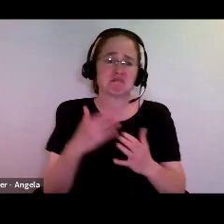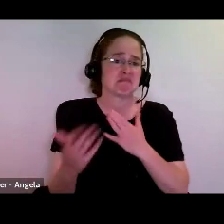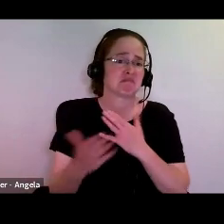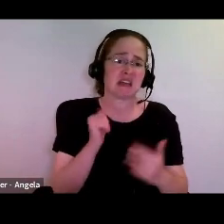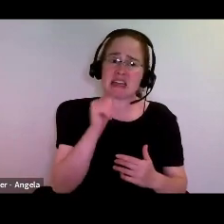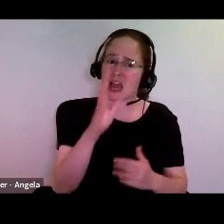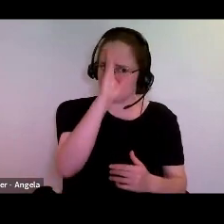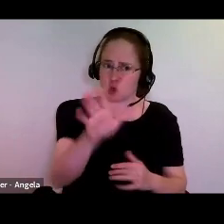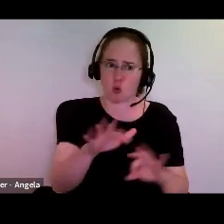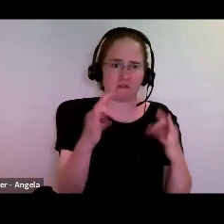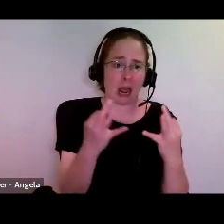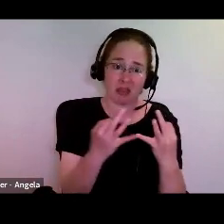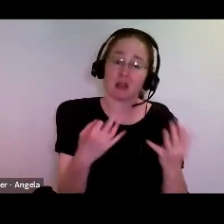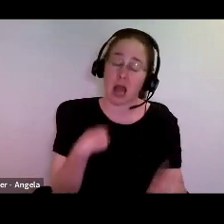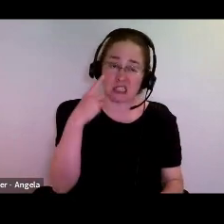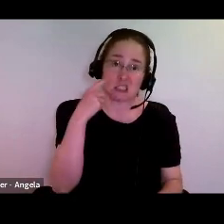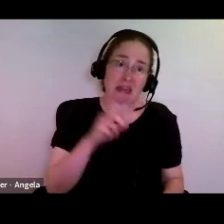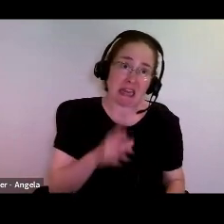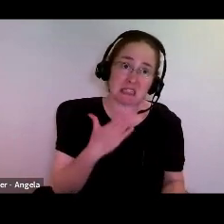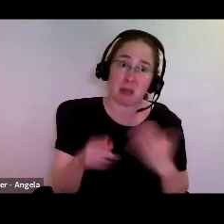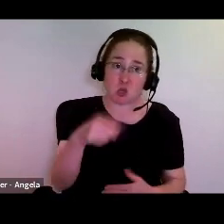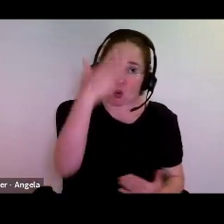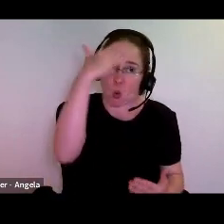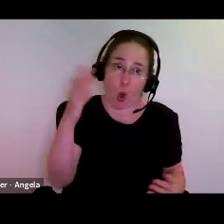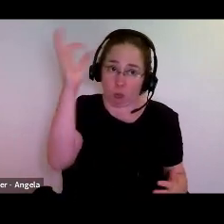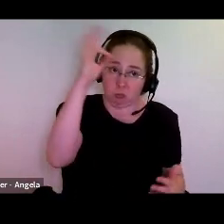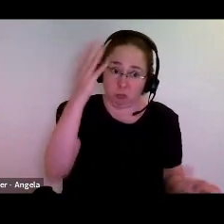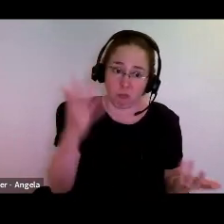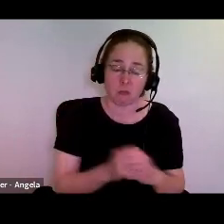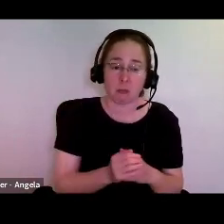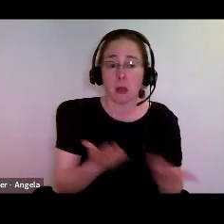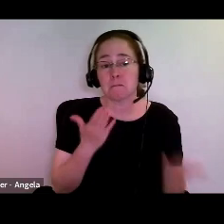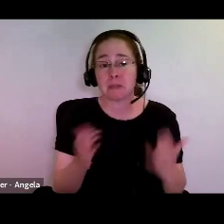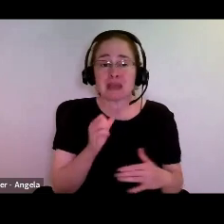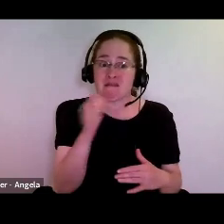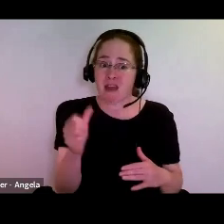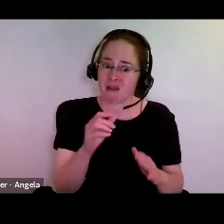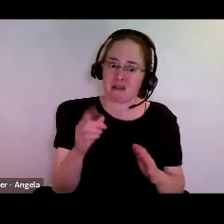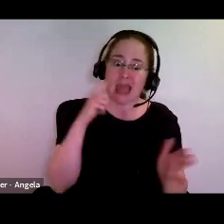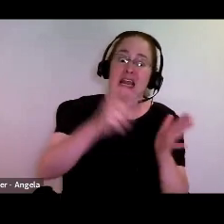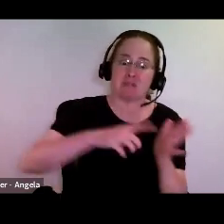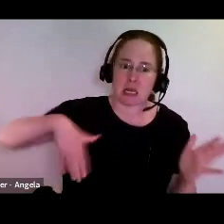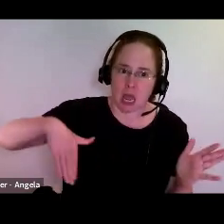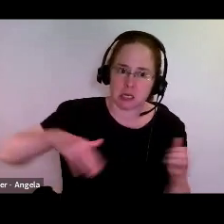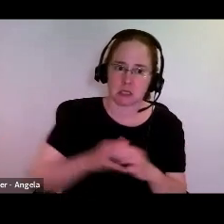in your family, I suspect it is, but you just may not know it, or it may not have been identified yet, but we're all